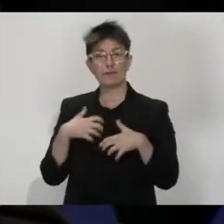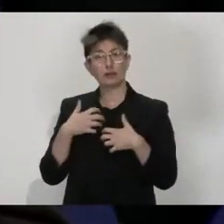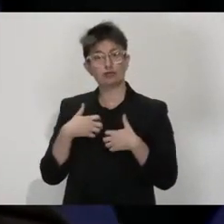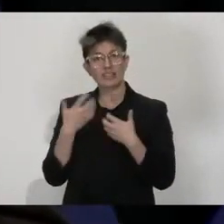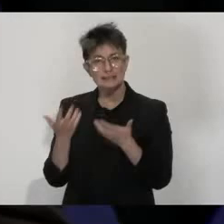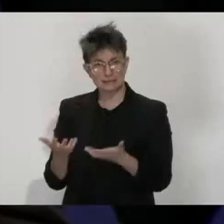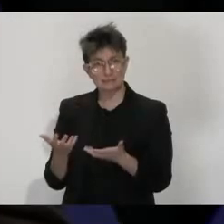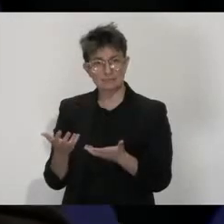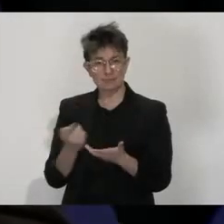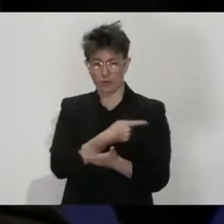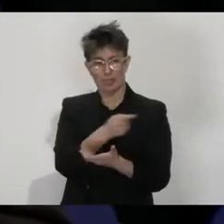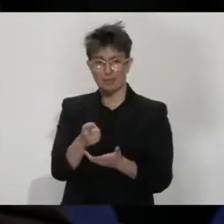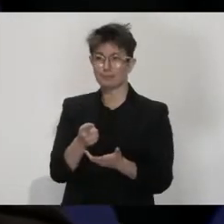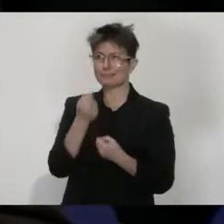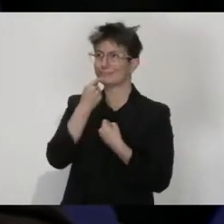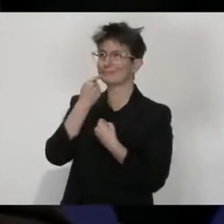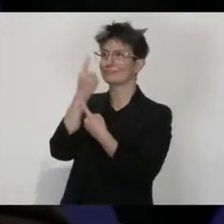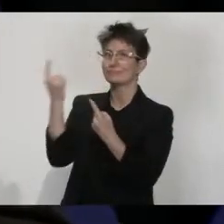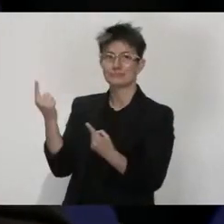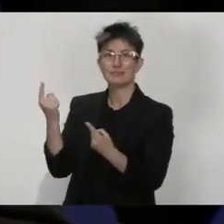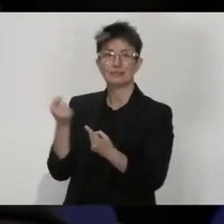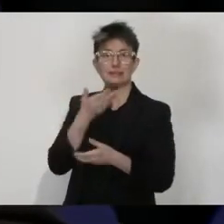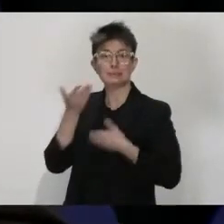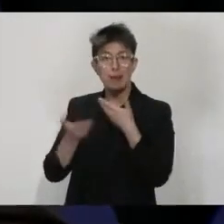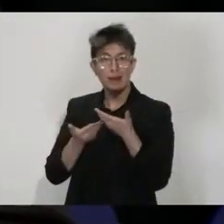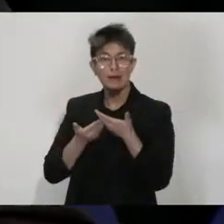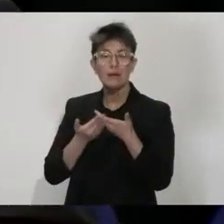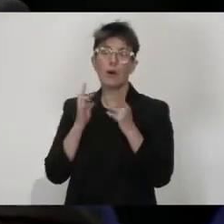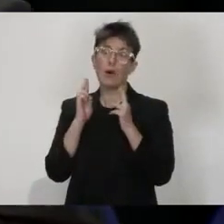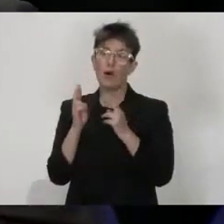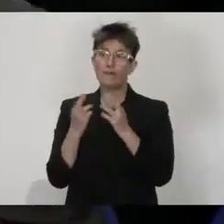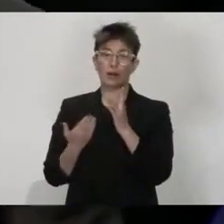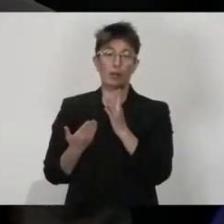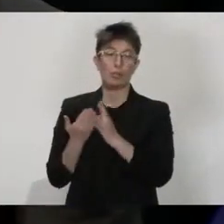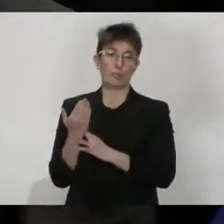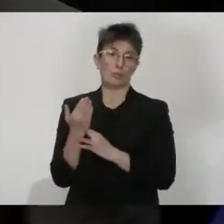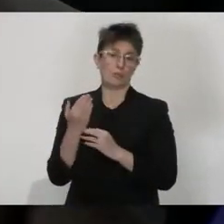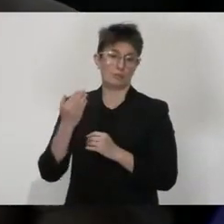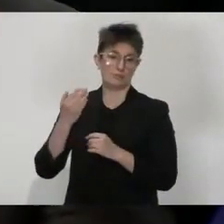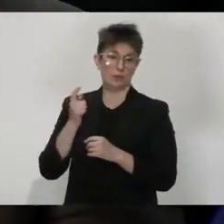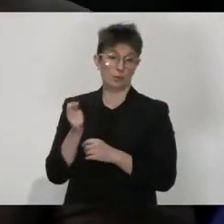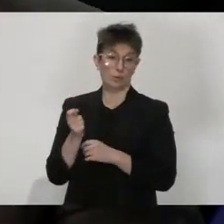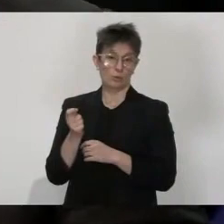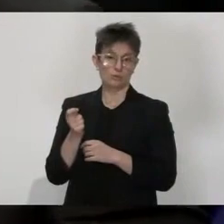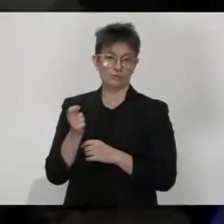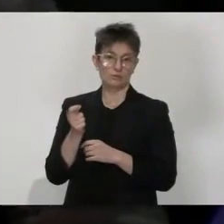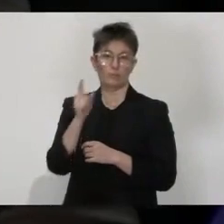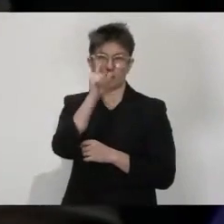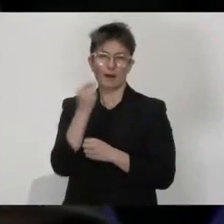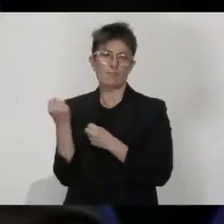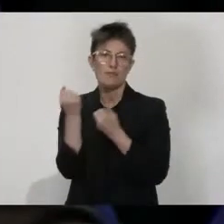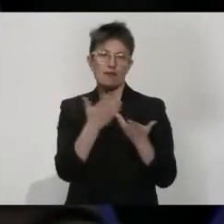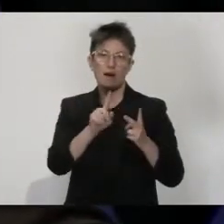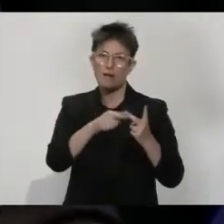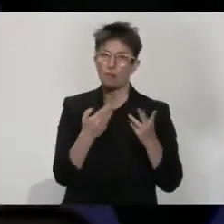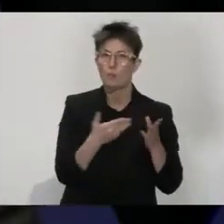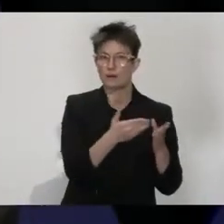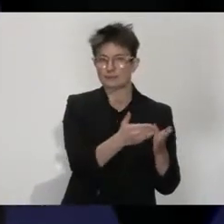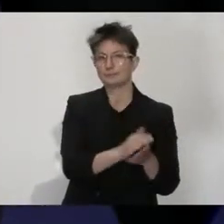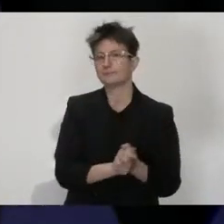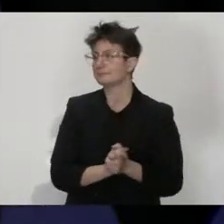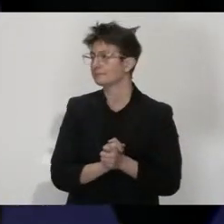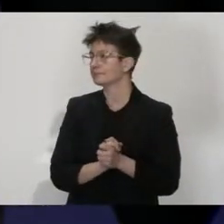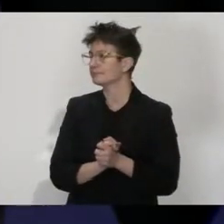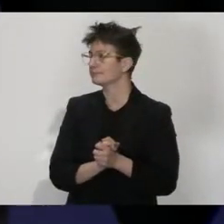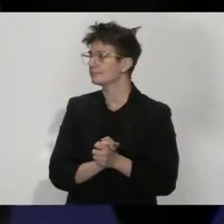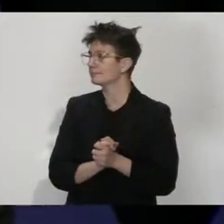we believe we've been able to provide that through other means. Paul, we'll just go there. Yes, the NZX has referred questions about whether or not they've received